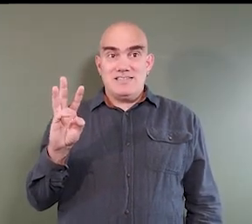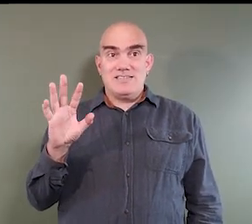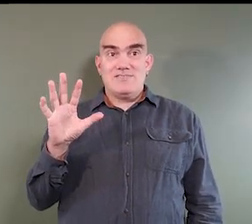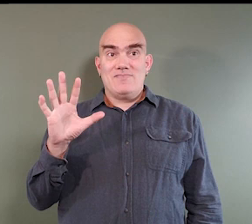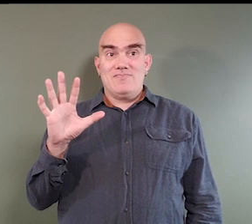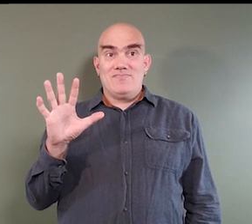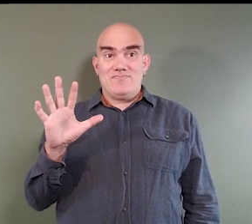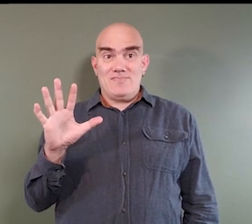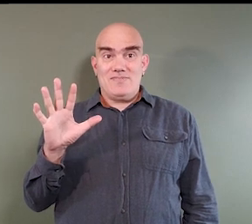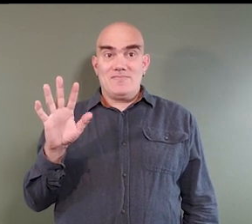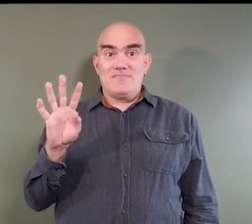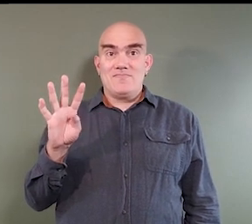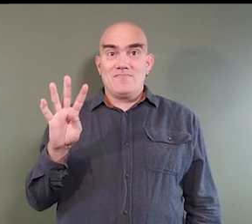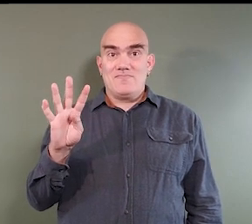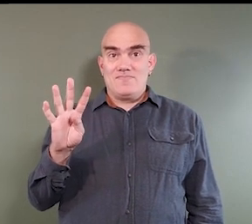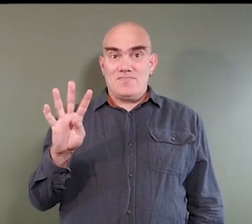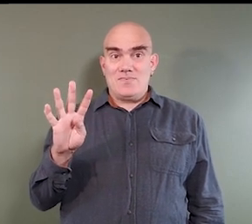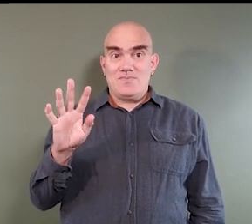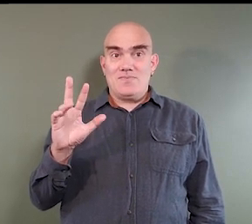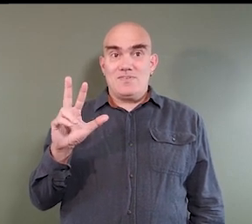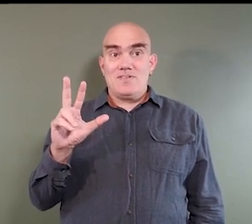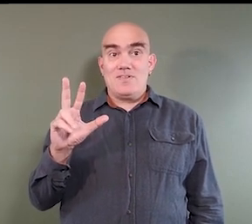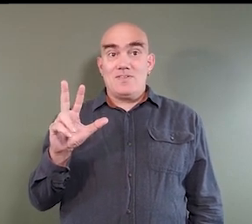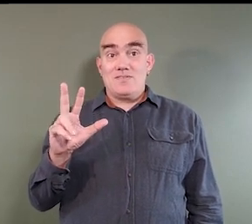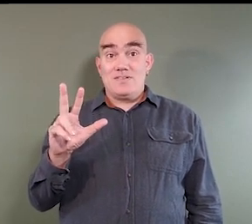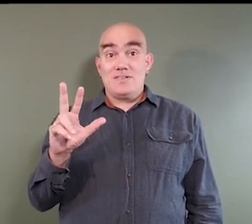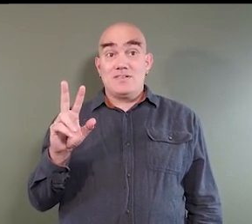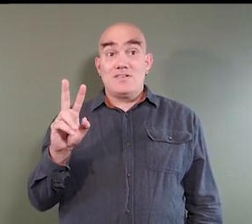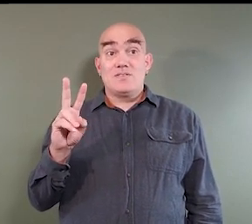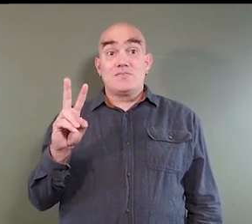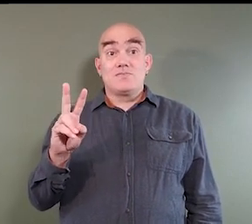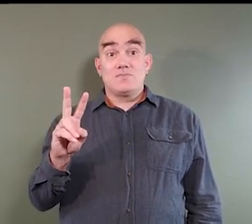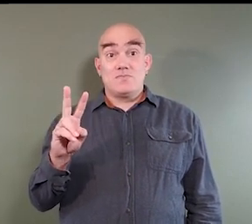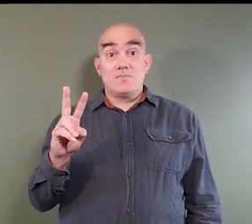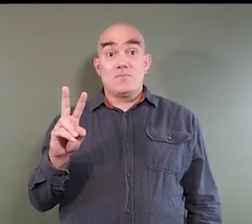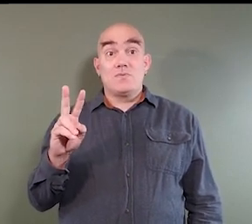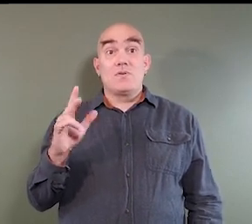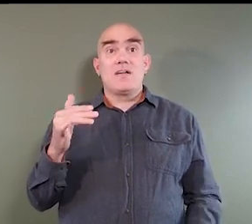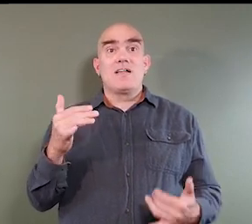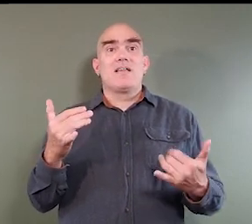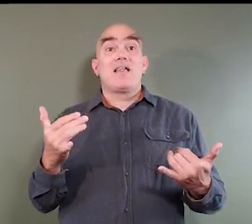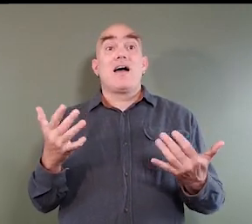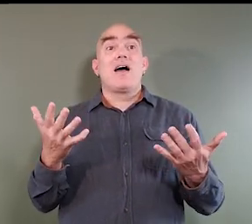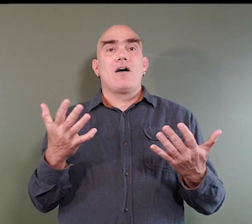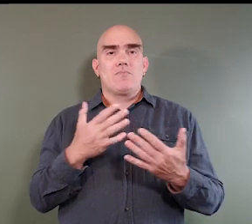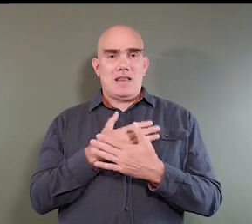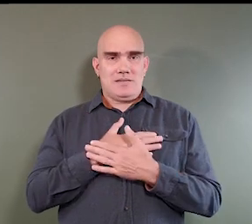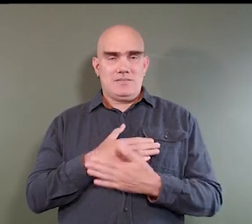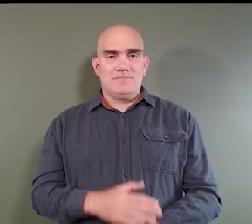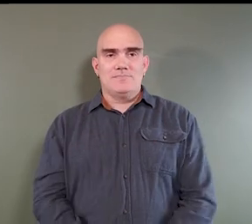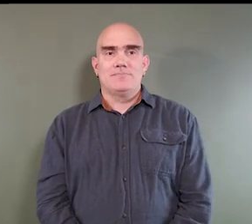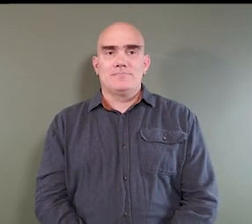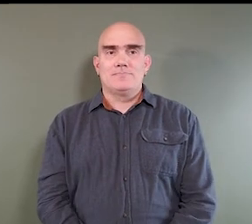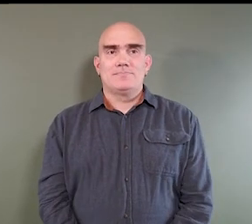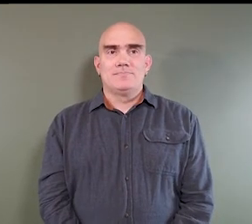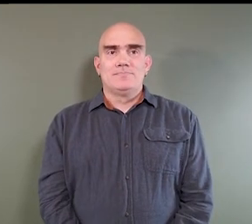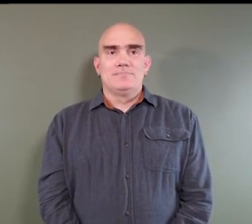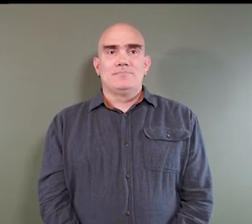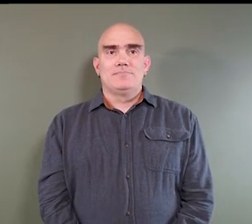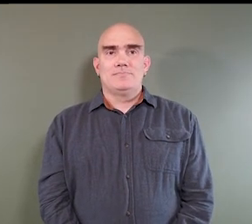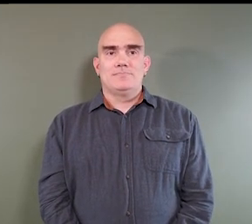5, 4, 3, 2, and 1. Rest and